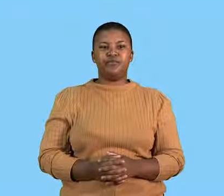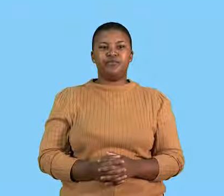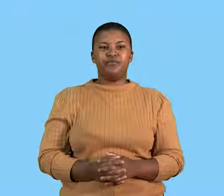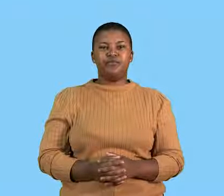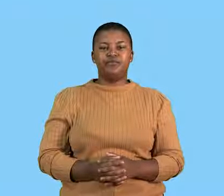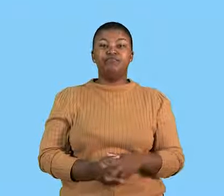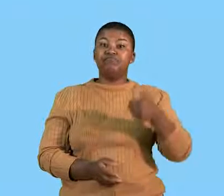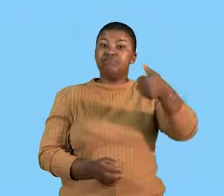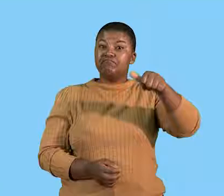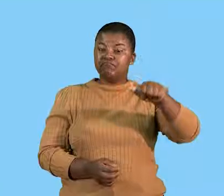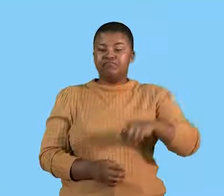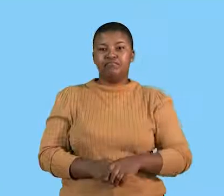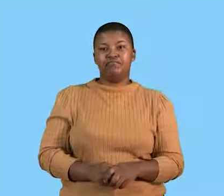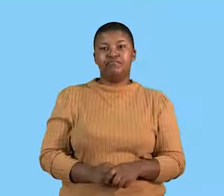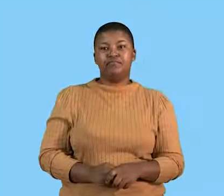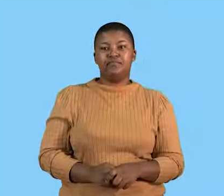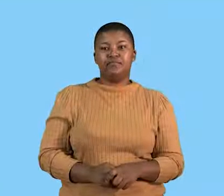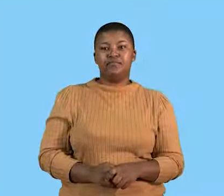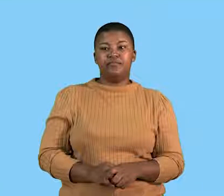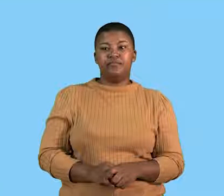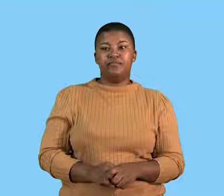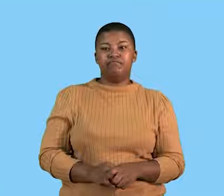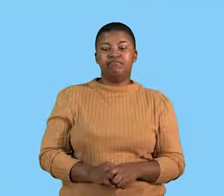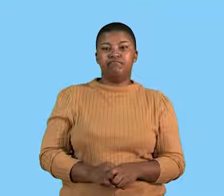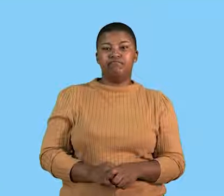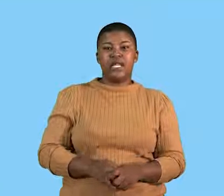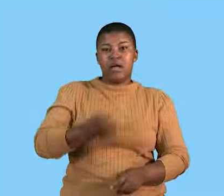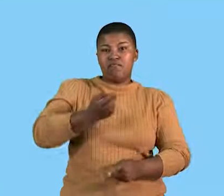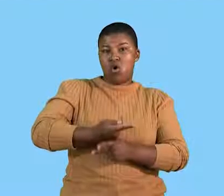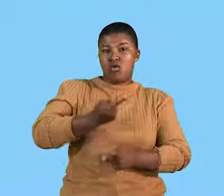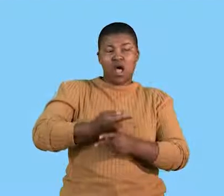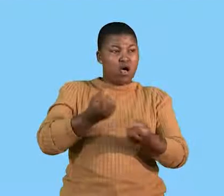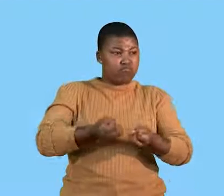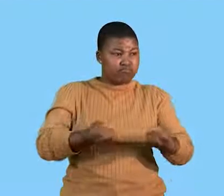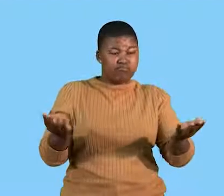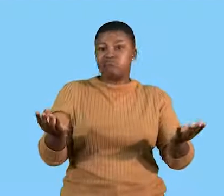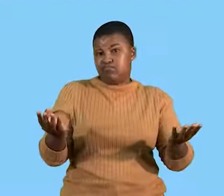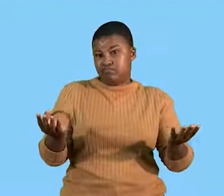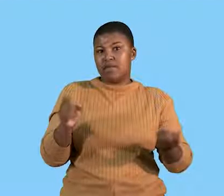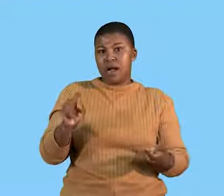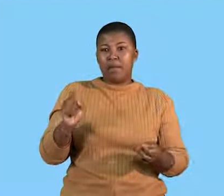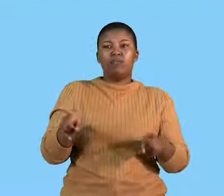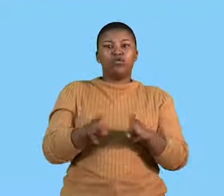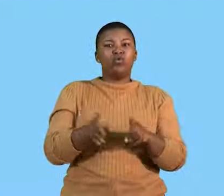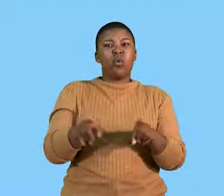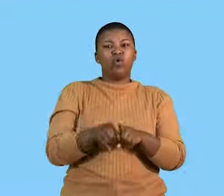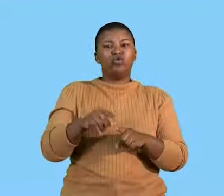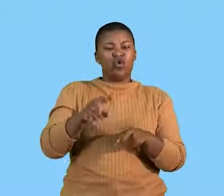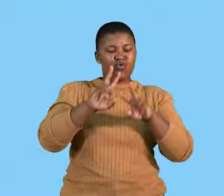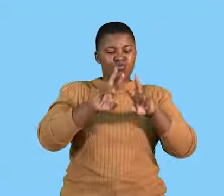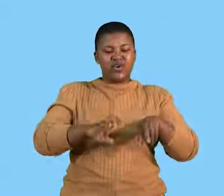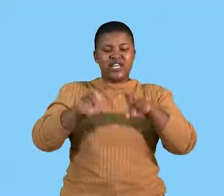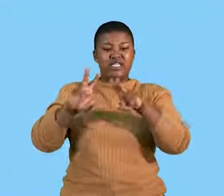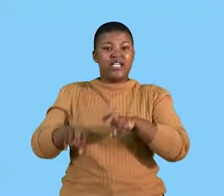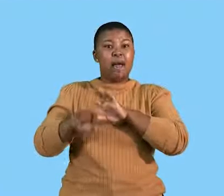1. The next one distributes the product and does the market research. So we